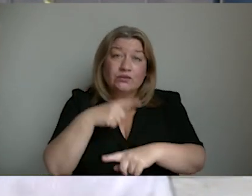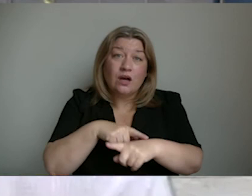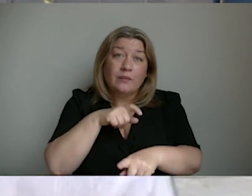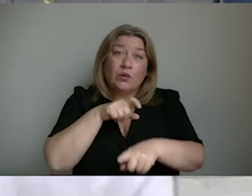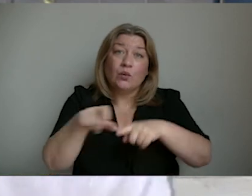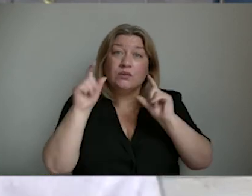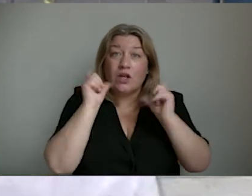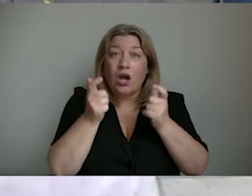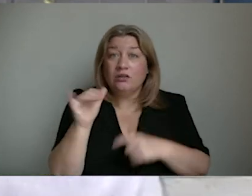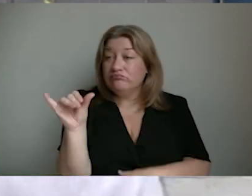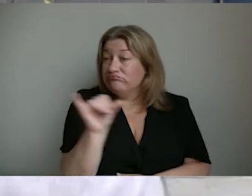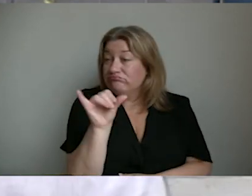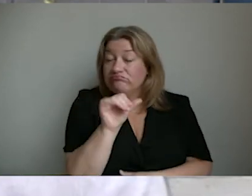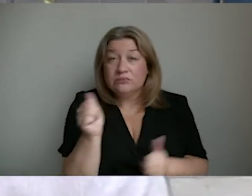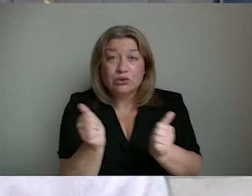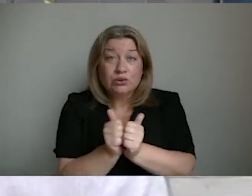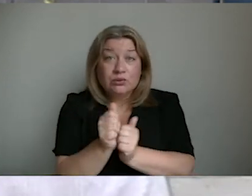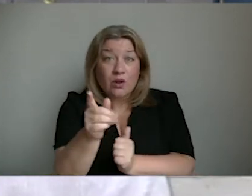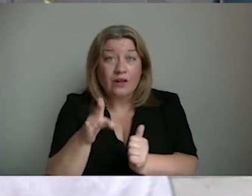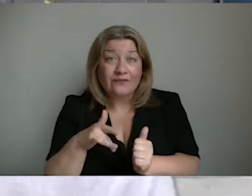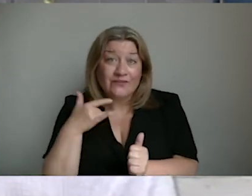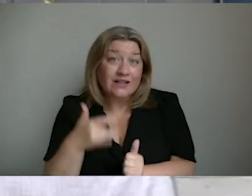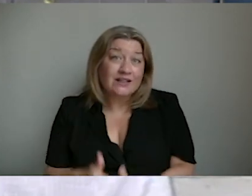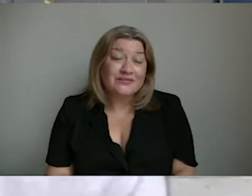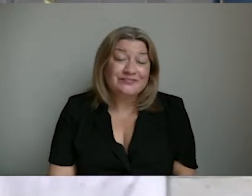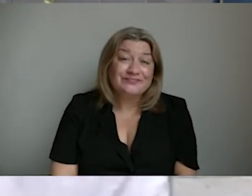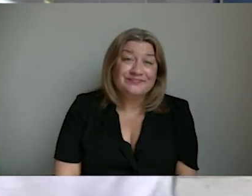as well, if that might be suitable for you as well.